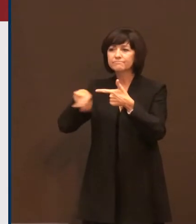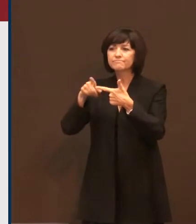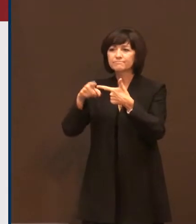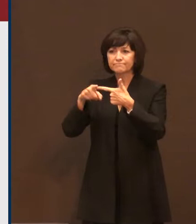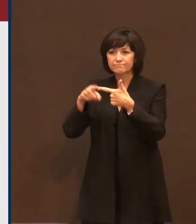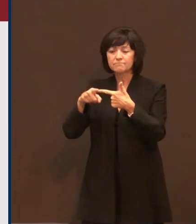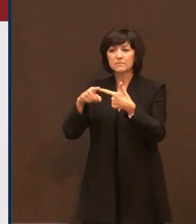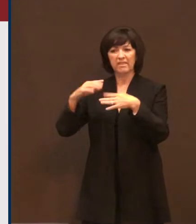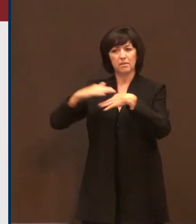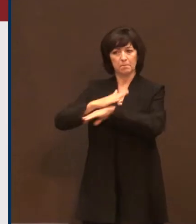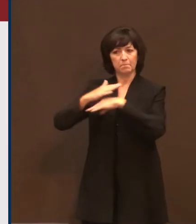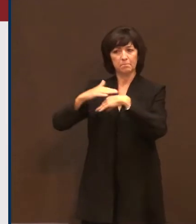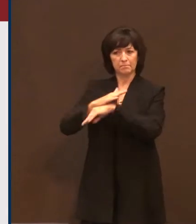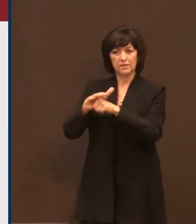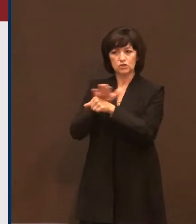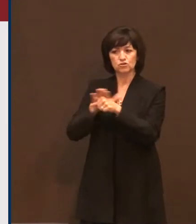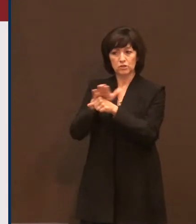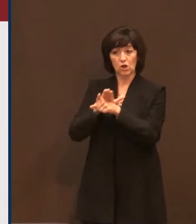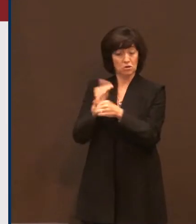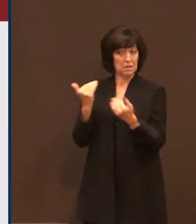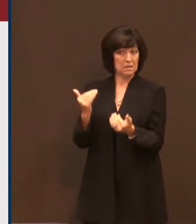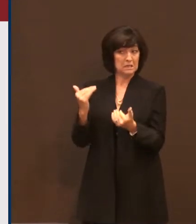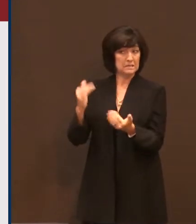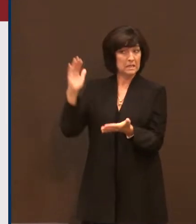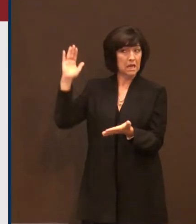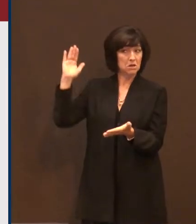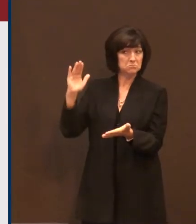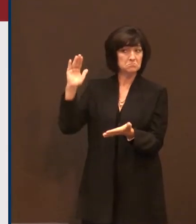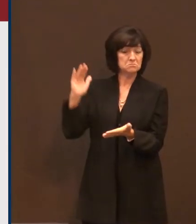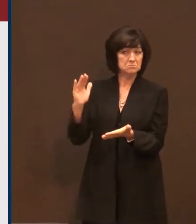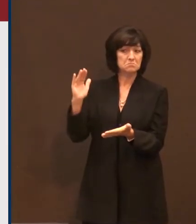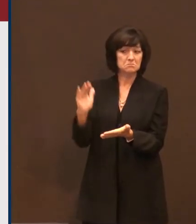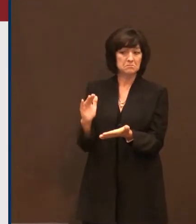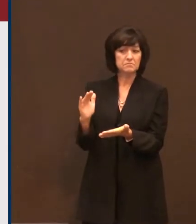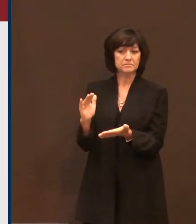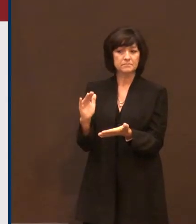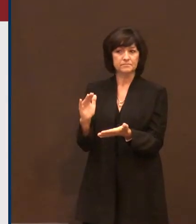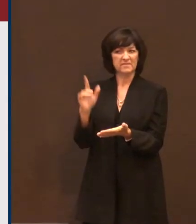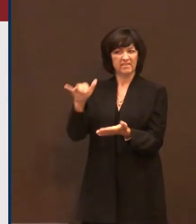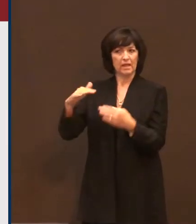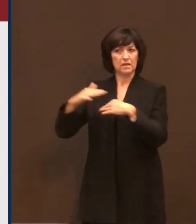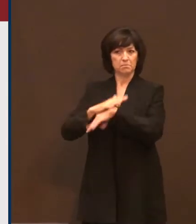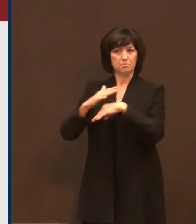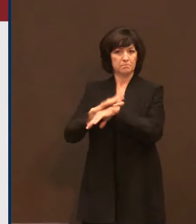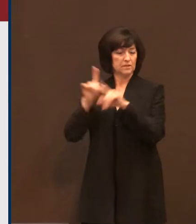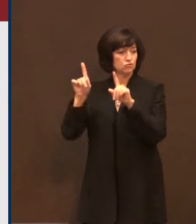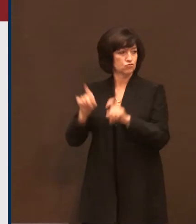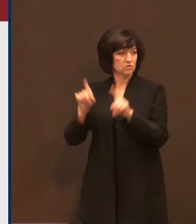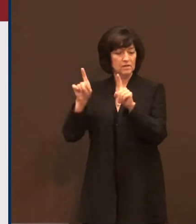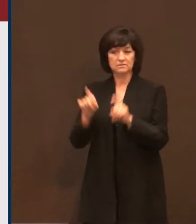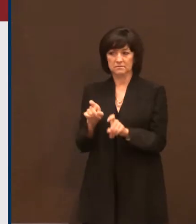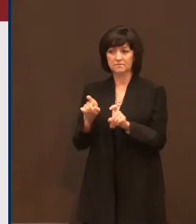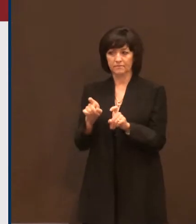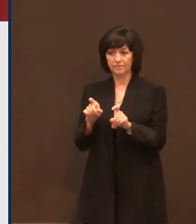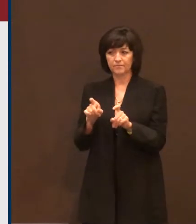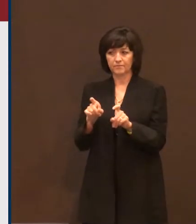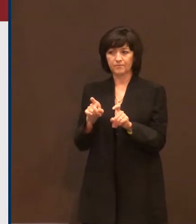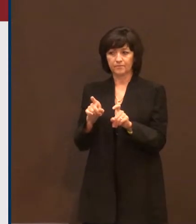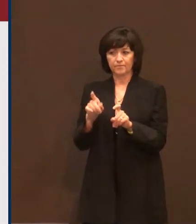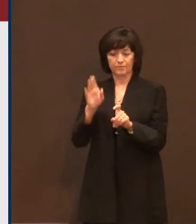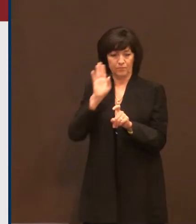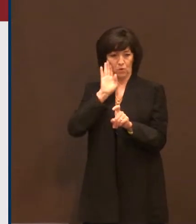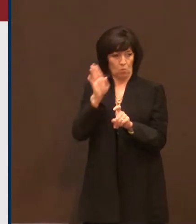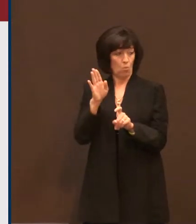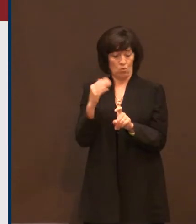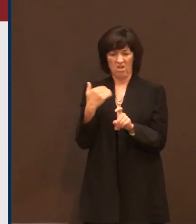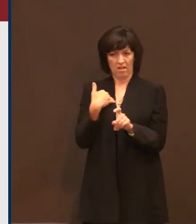down a little bit in terms of the number of new positive cases each day in beach testings. We got a big beach testing site